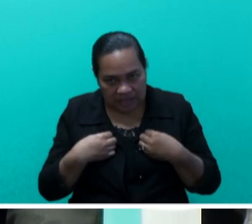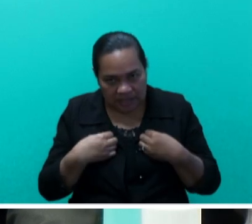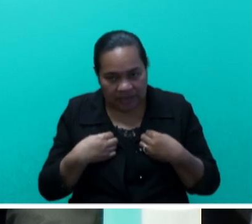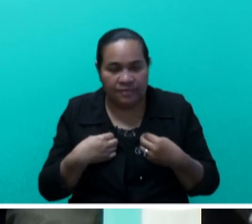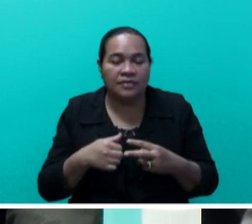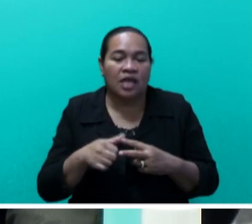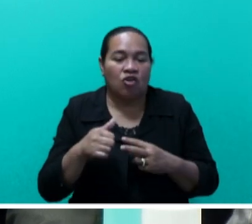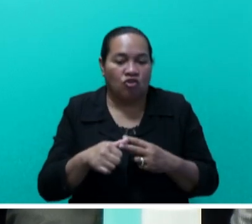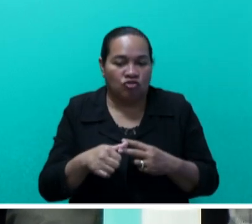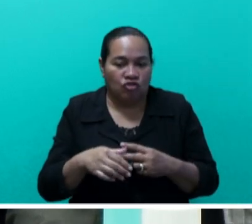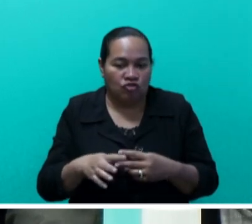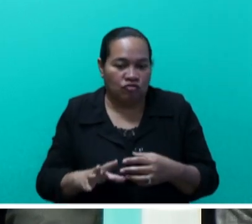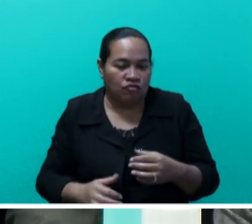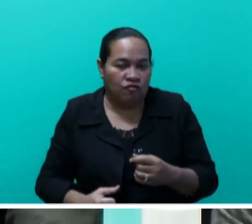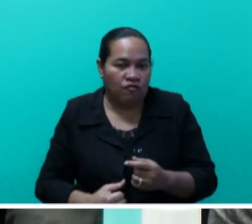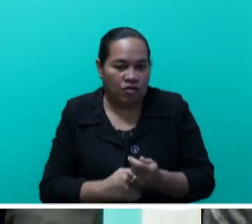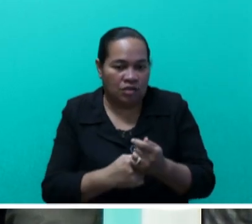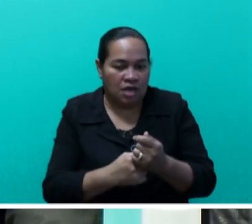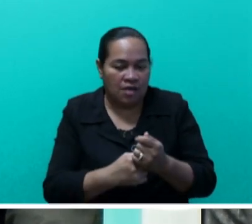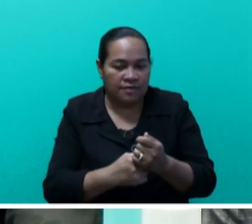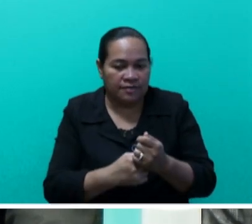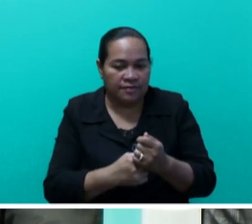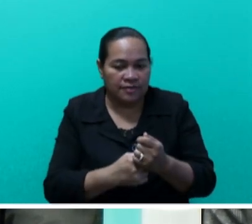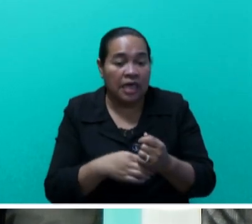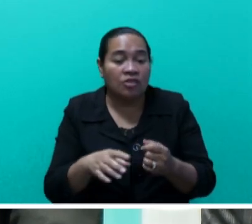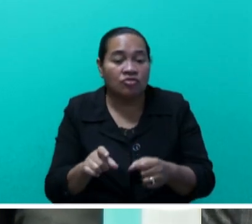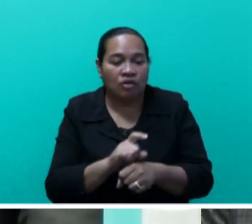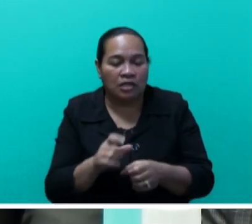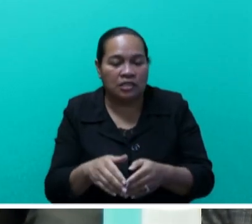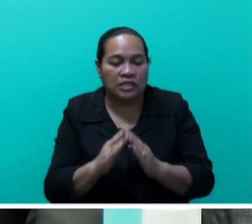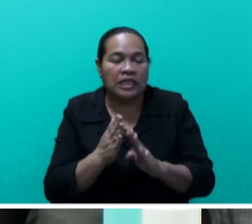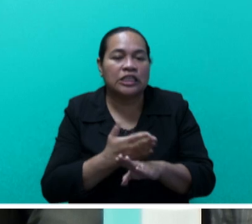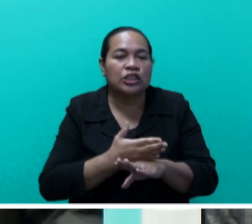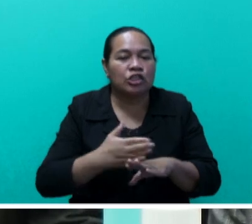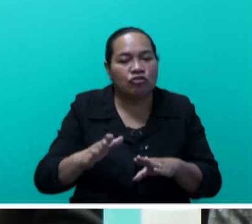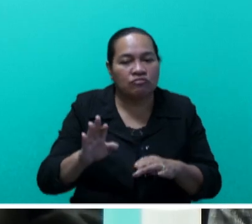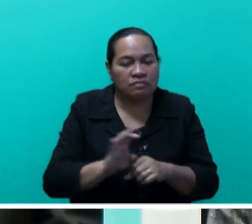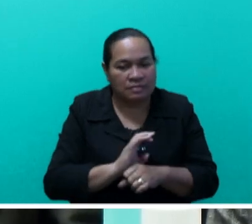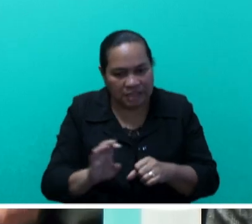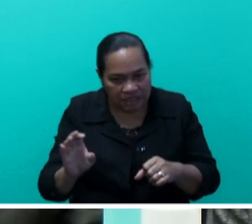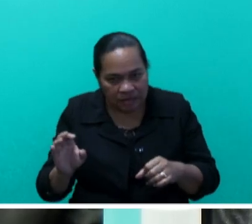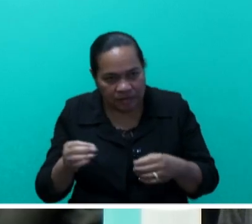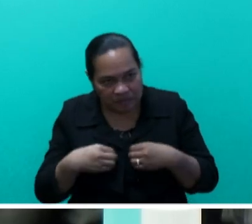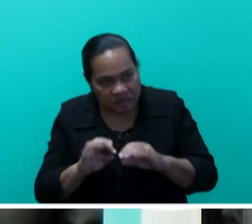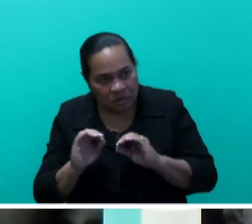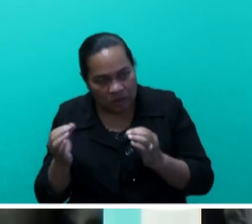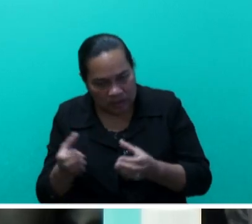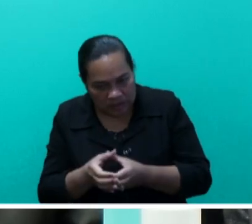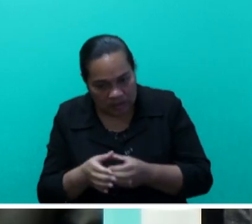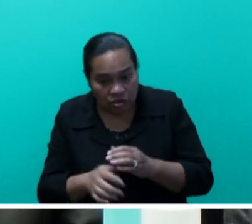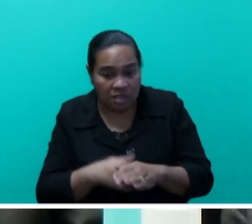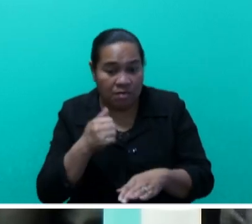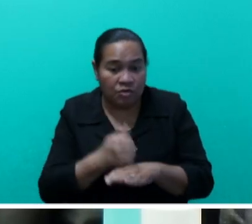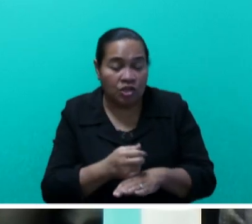and fostered a creation of new enterprises, including the